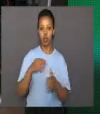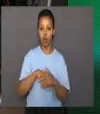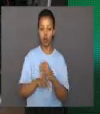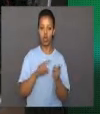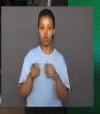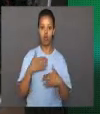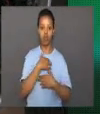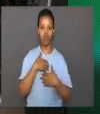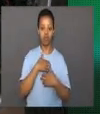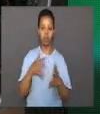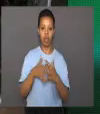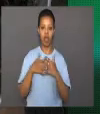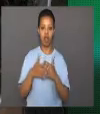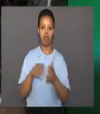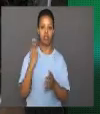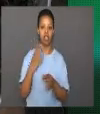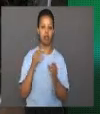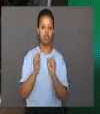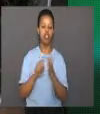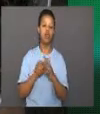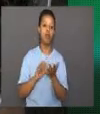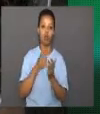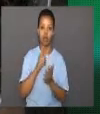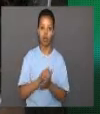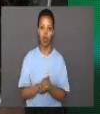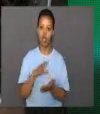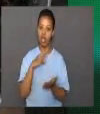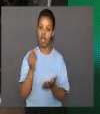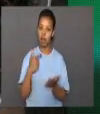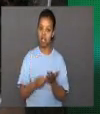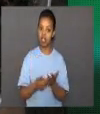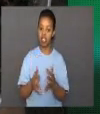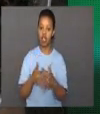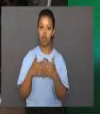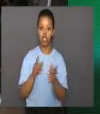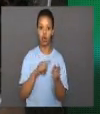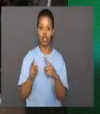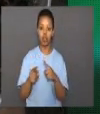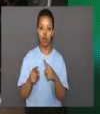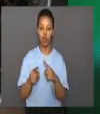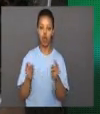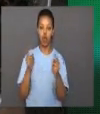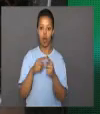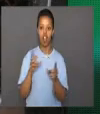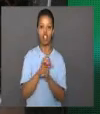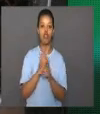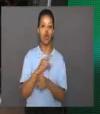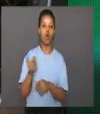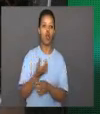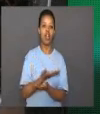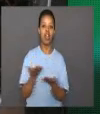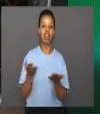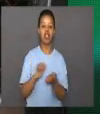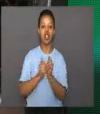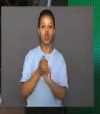other plant material. These materials are broken down into organic matter